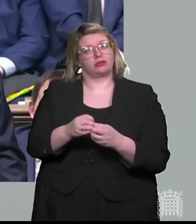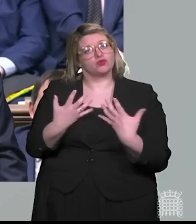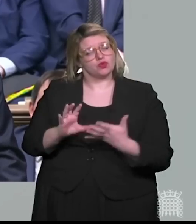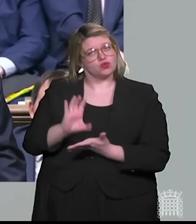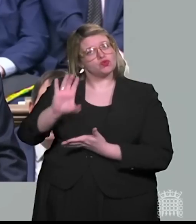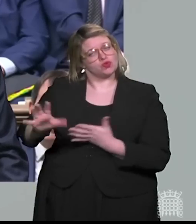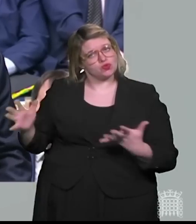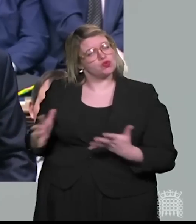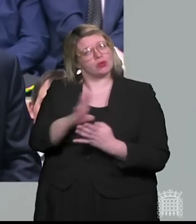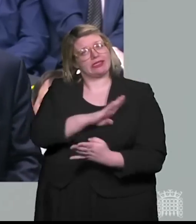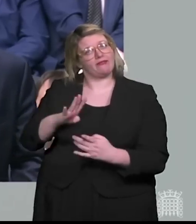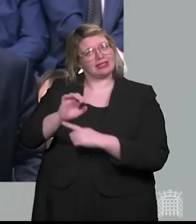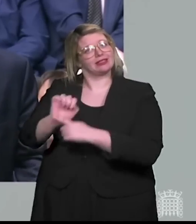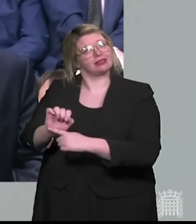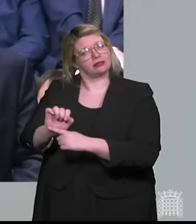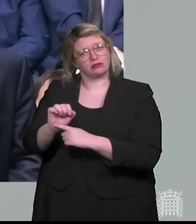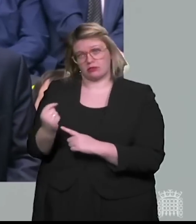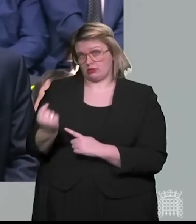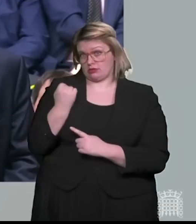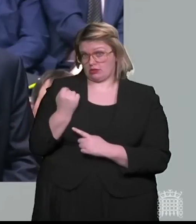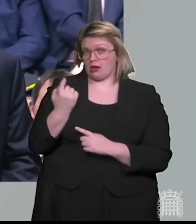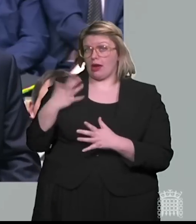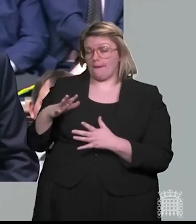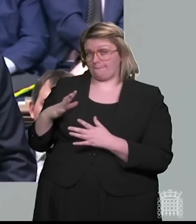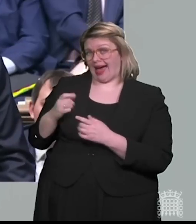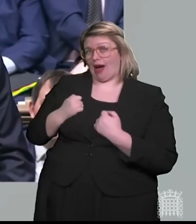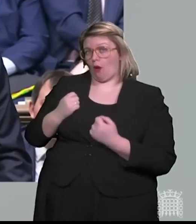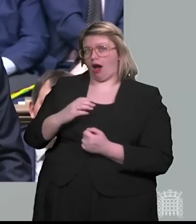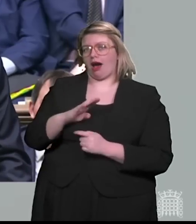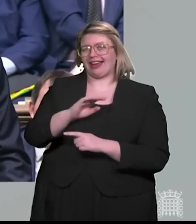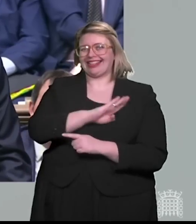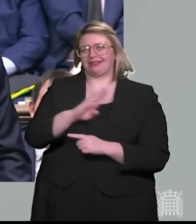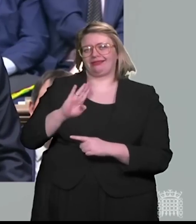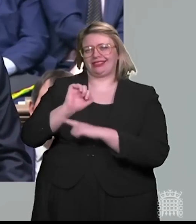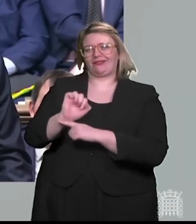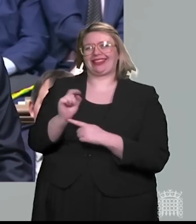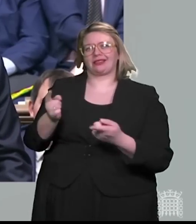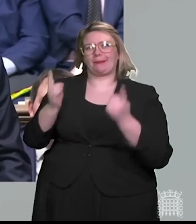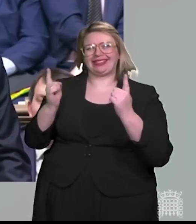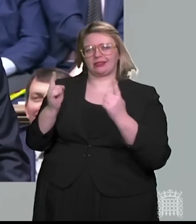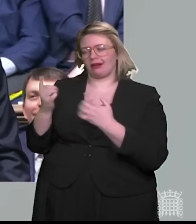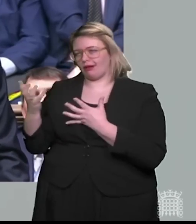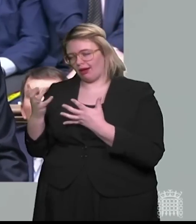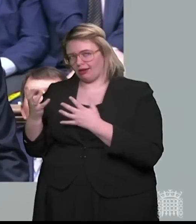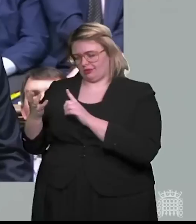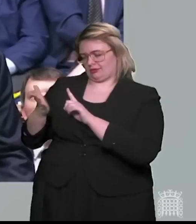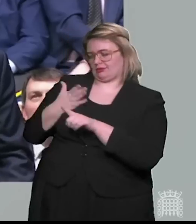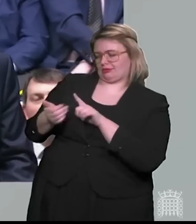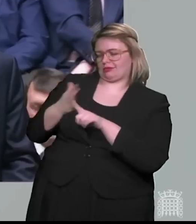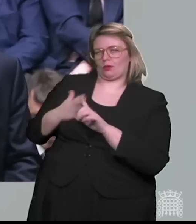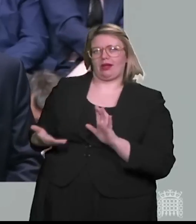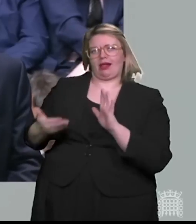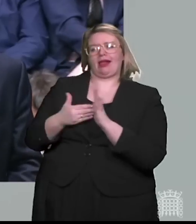following representations from our persuasive Defence Secretary, I confirm that we will add a total of £11